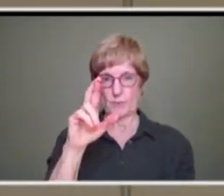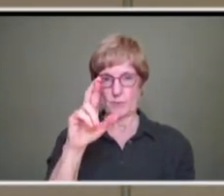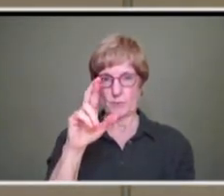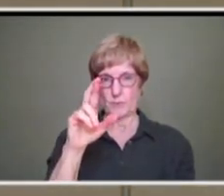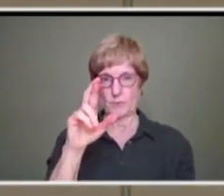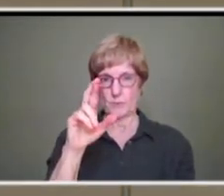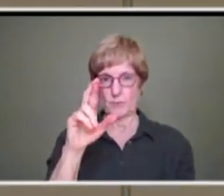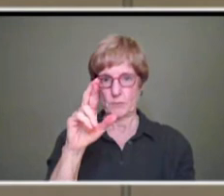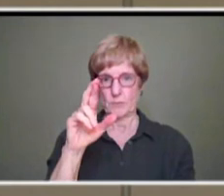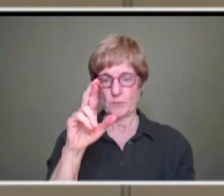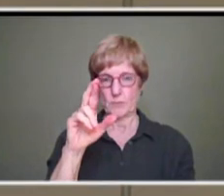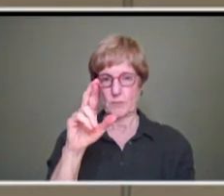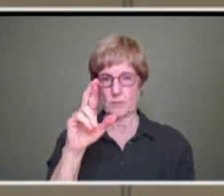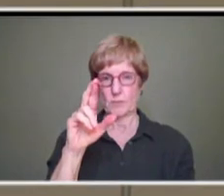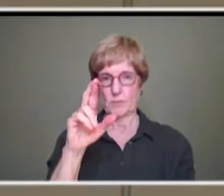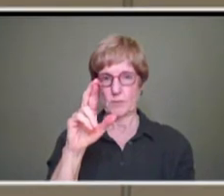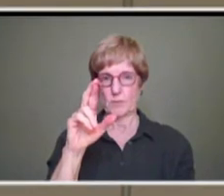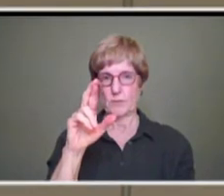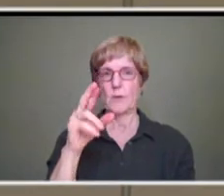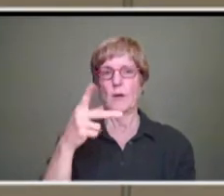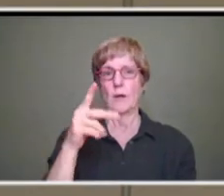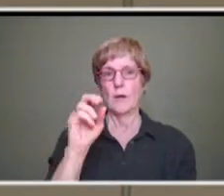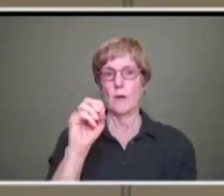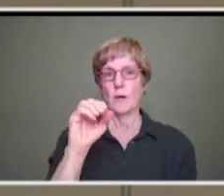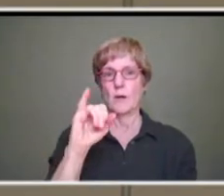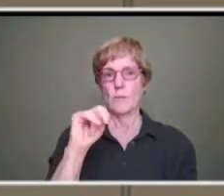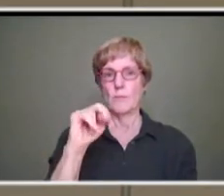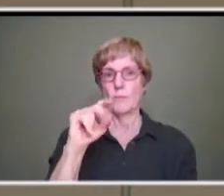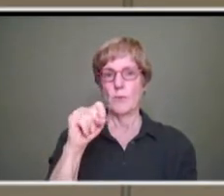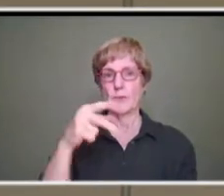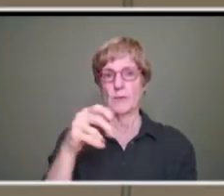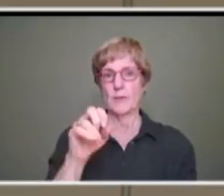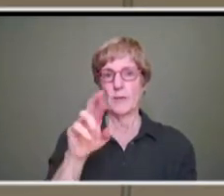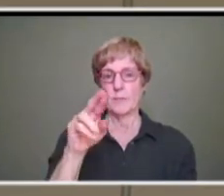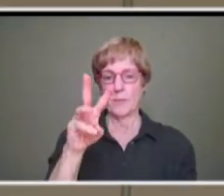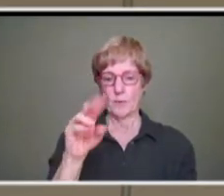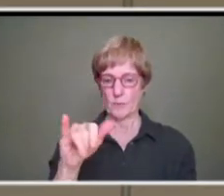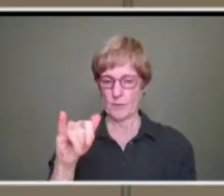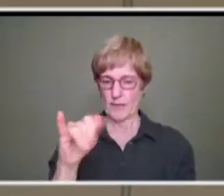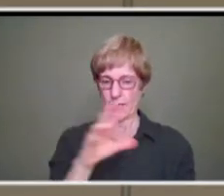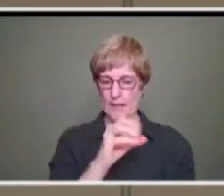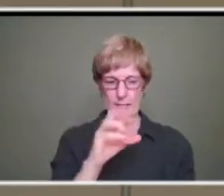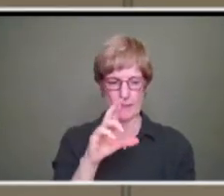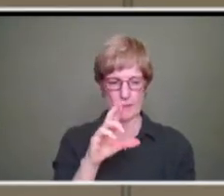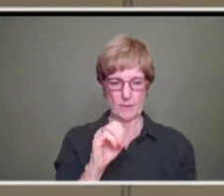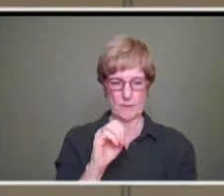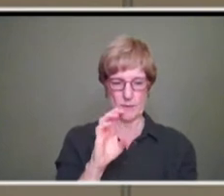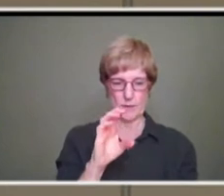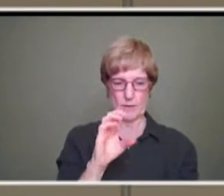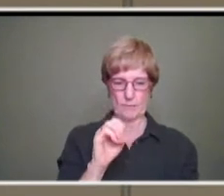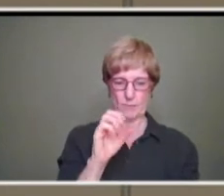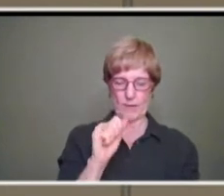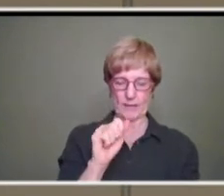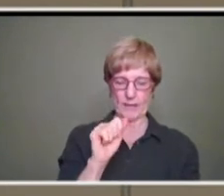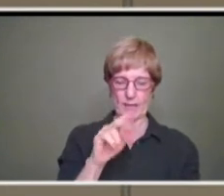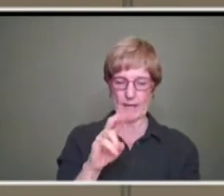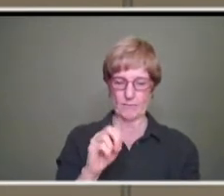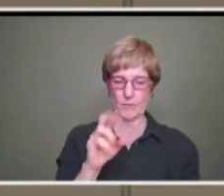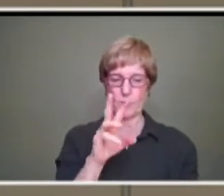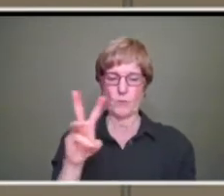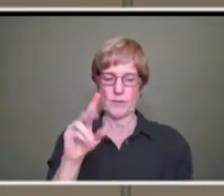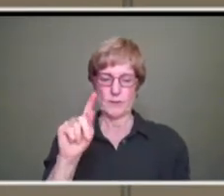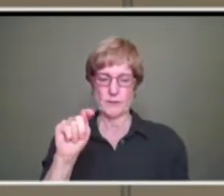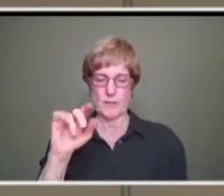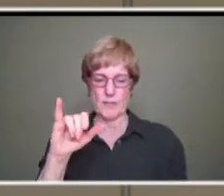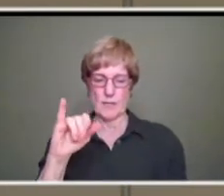excuse me of perimeter Point Parkway in the southwest side of Rebecca Avenue West of West Tyvola Road and south